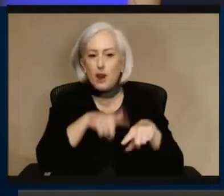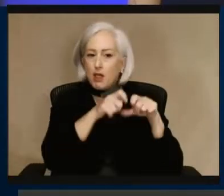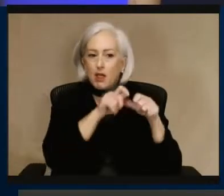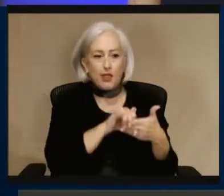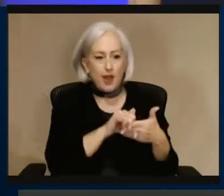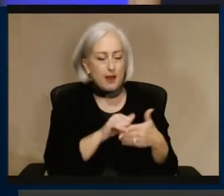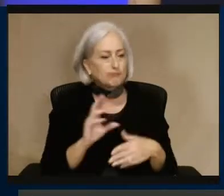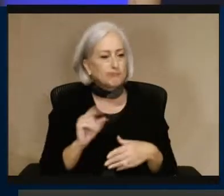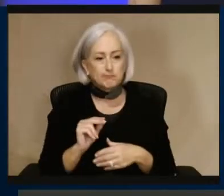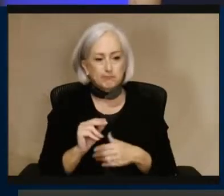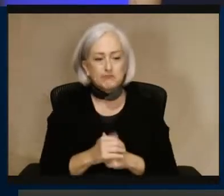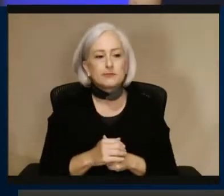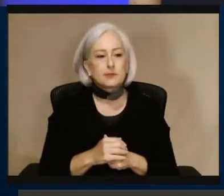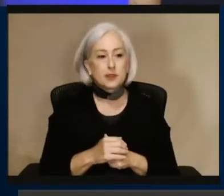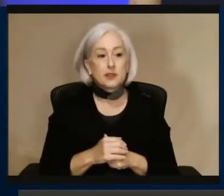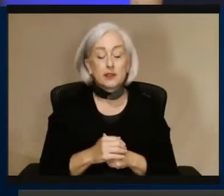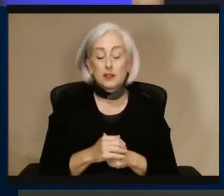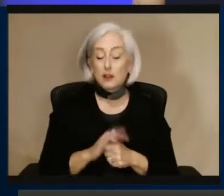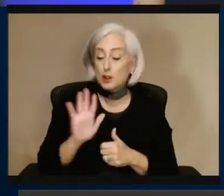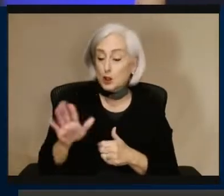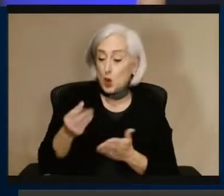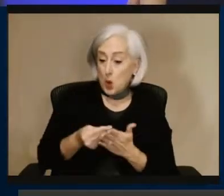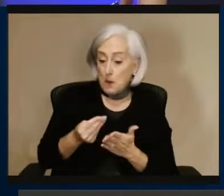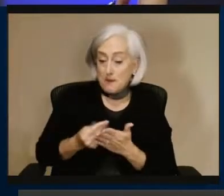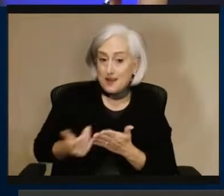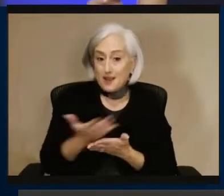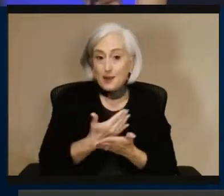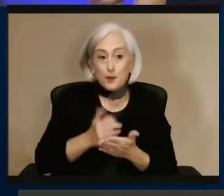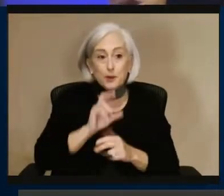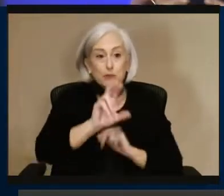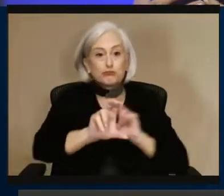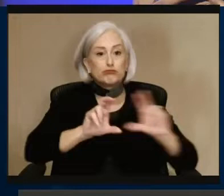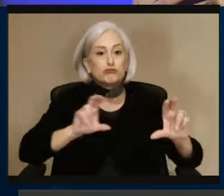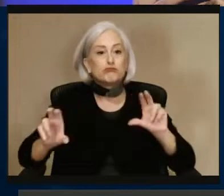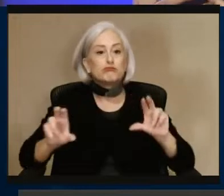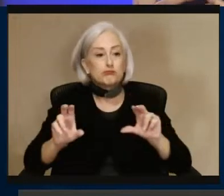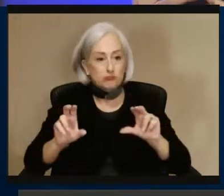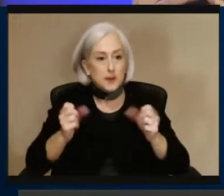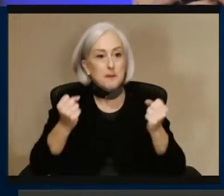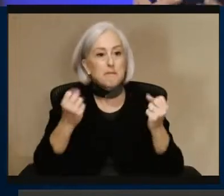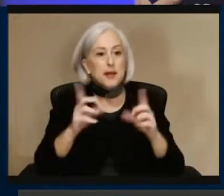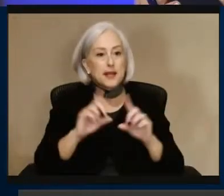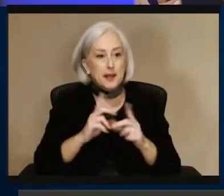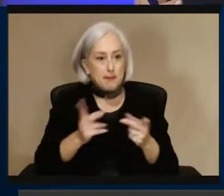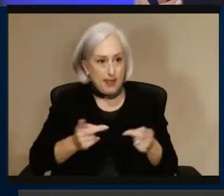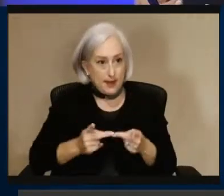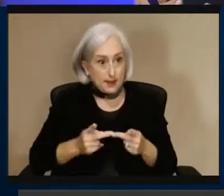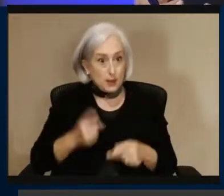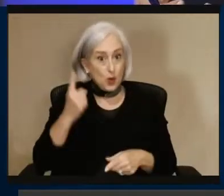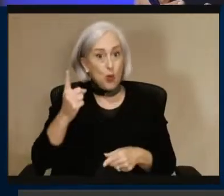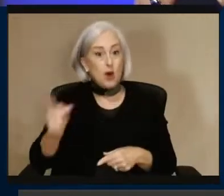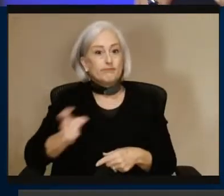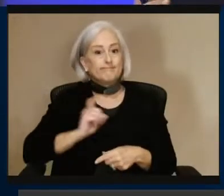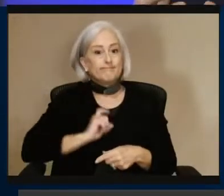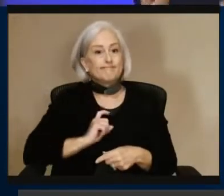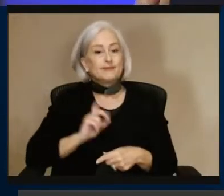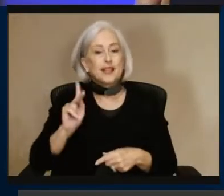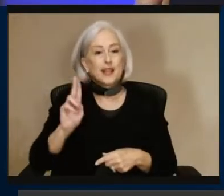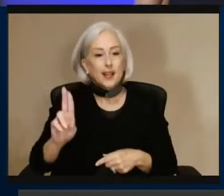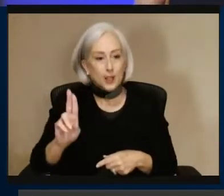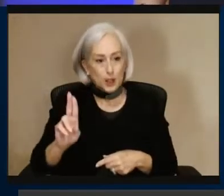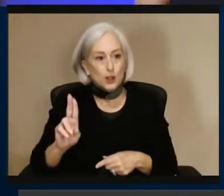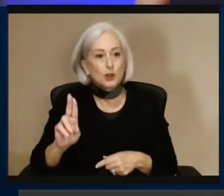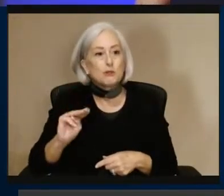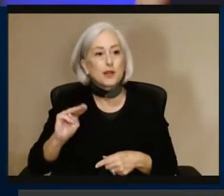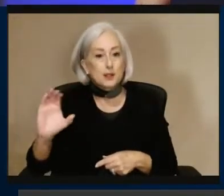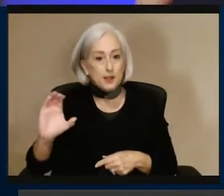donations that you raise go to various places, and one of them has been to us, and it allowed us to bring someone like